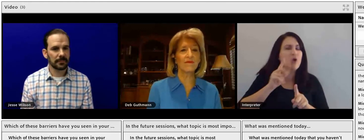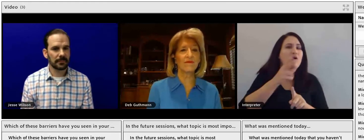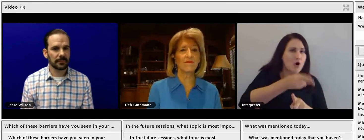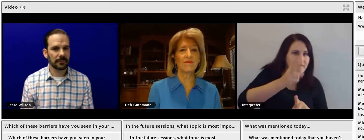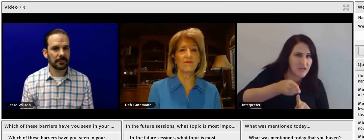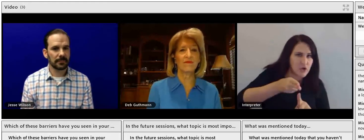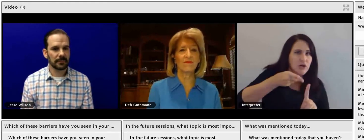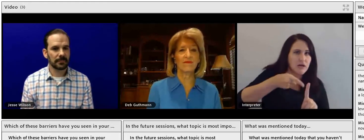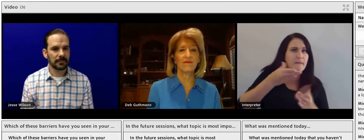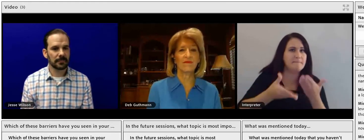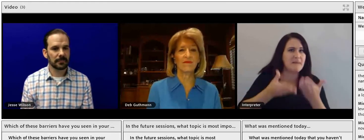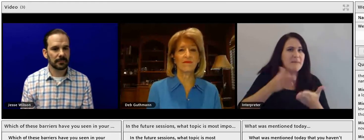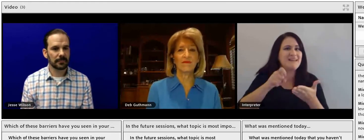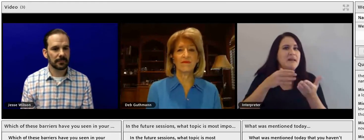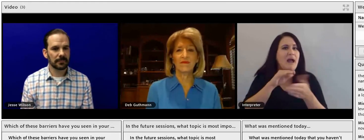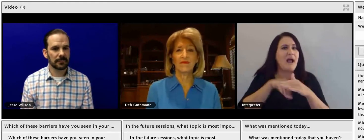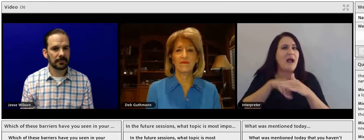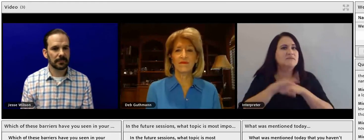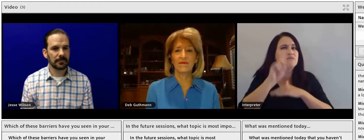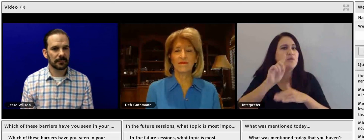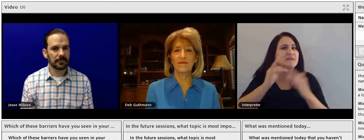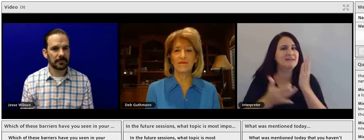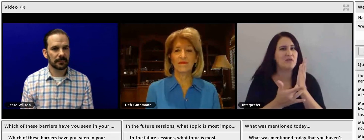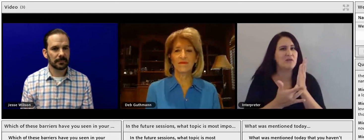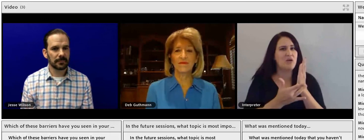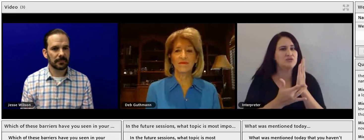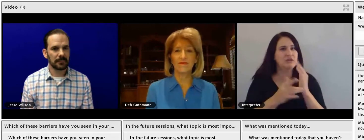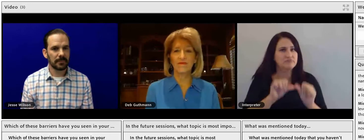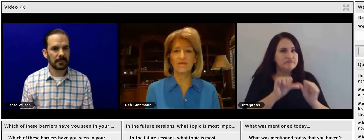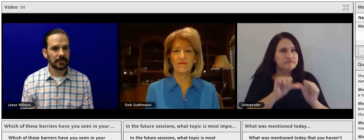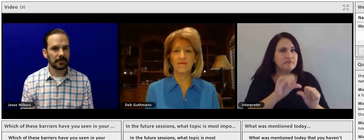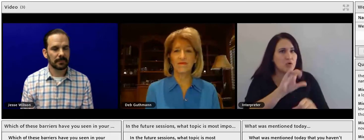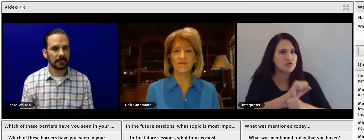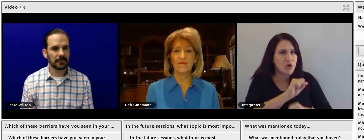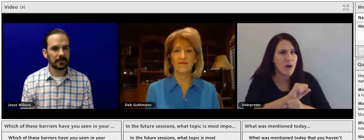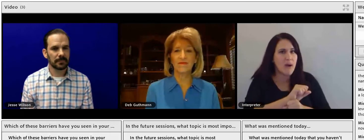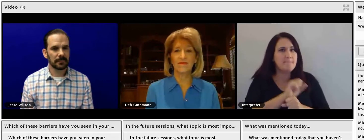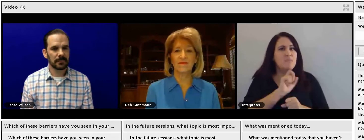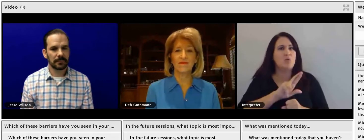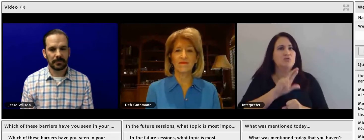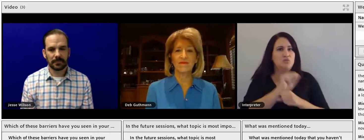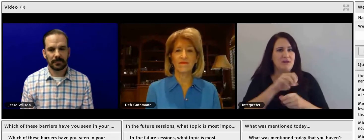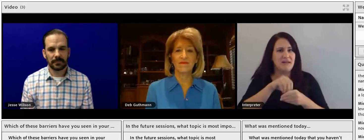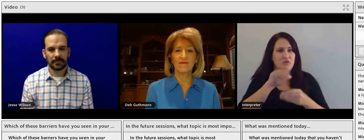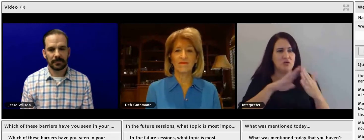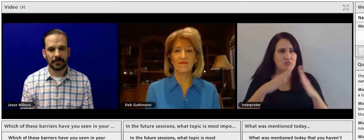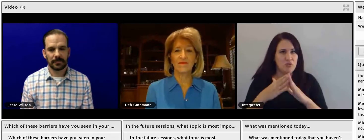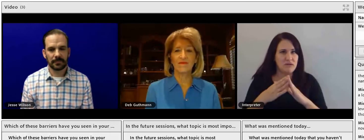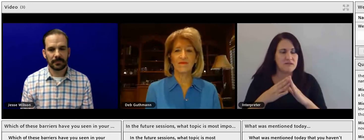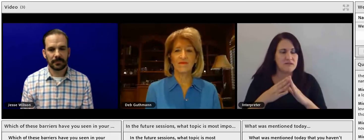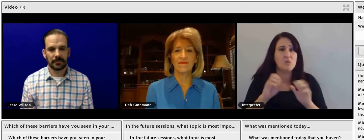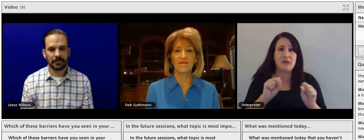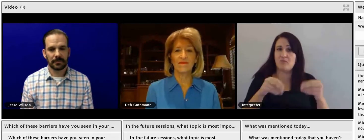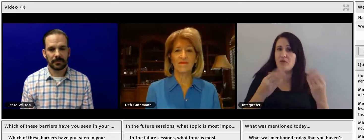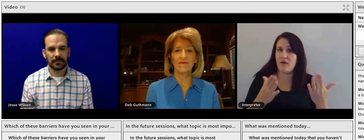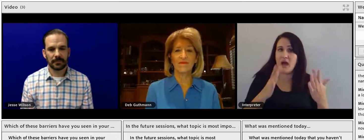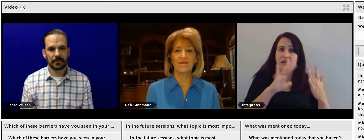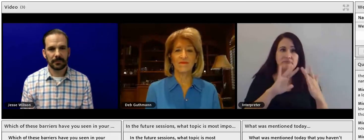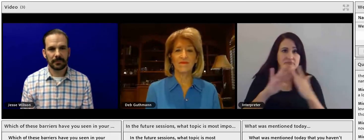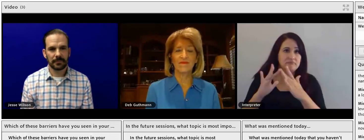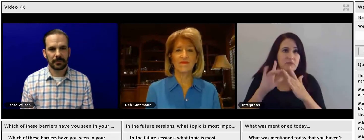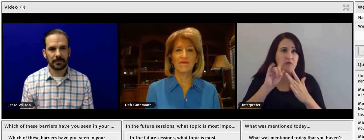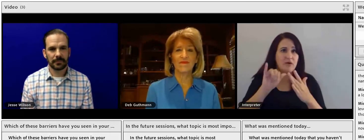to technology in order to maintain a job and to work in their community. So we can provide you connections to those